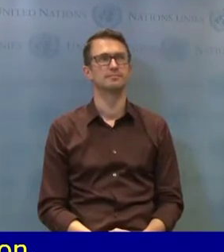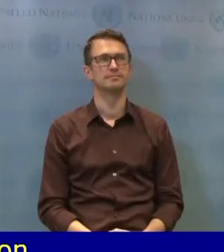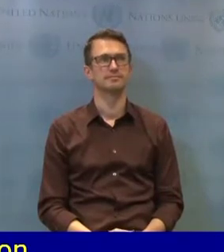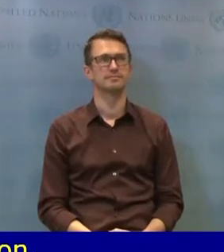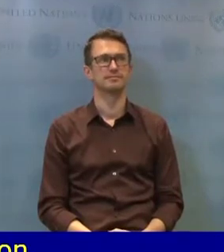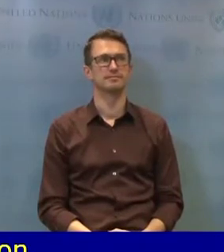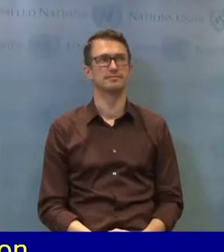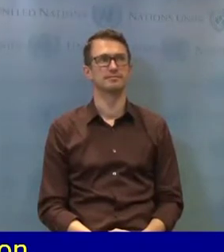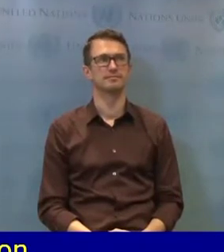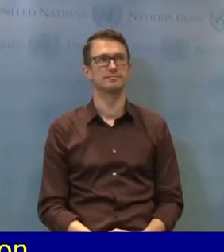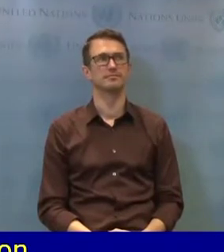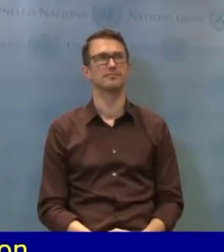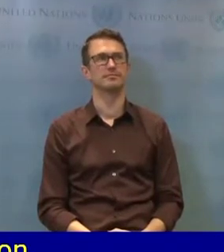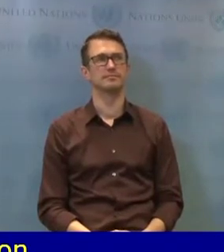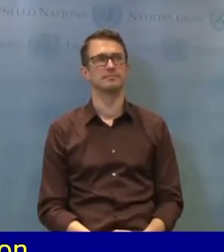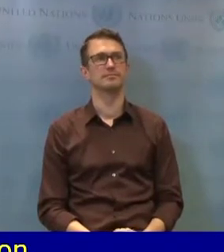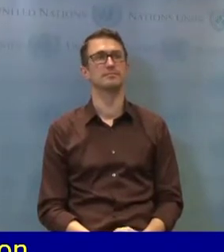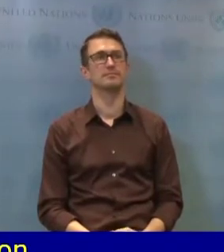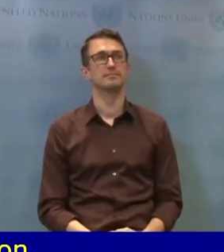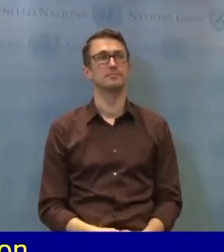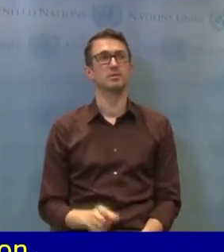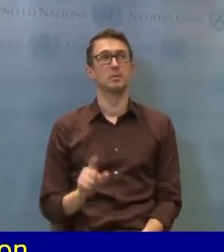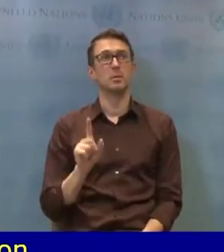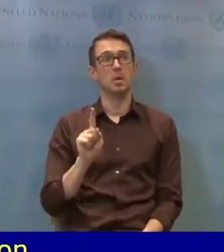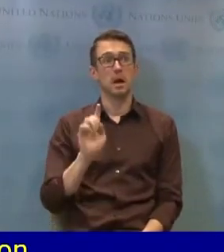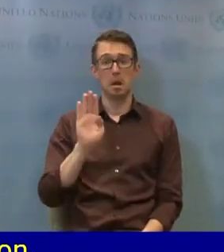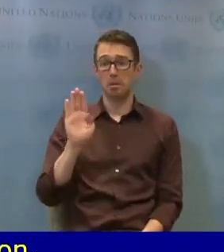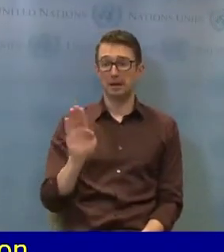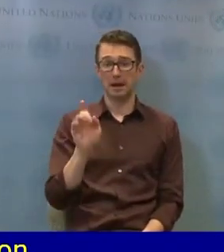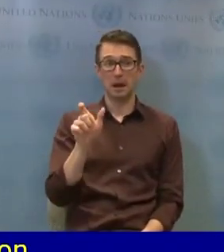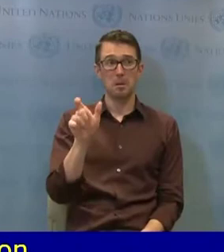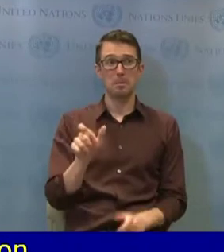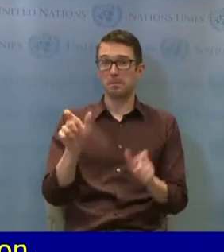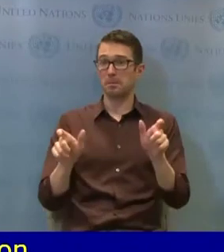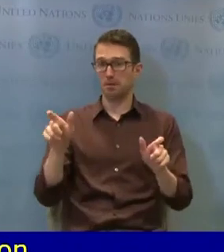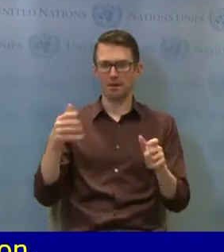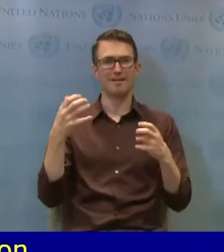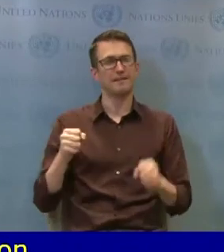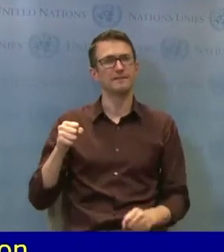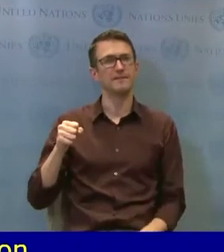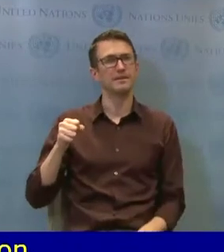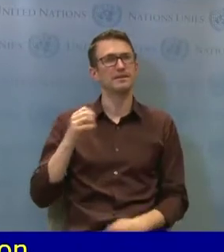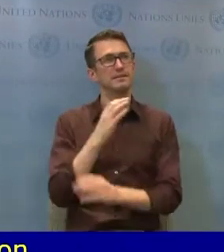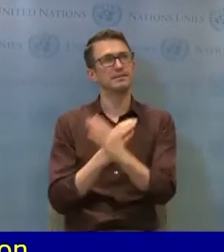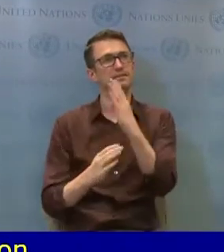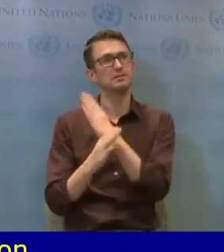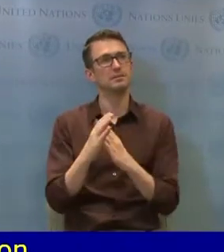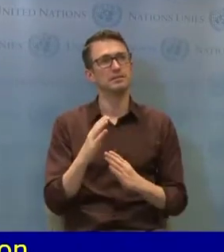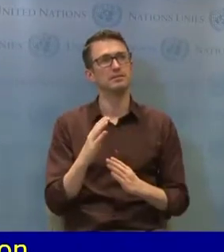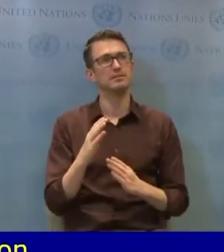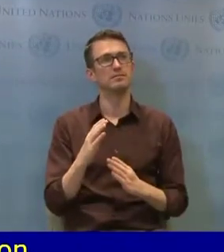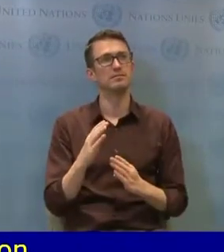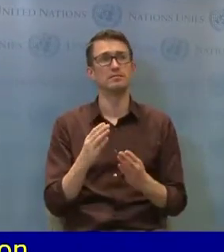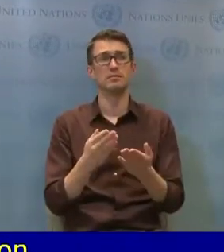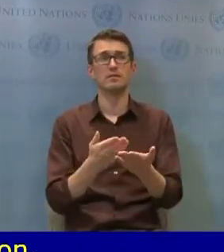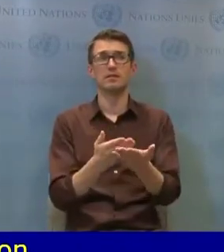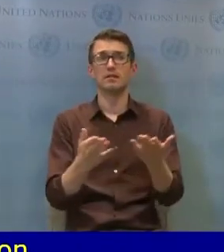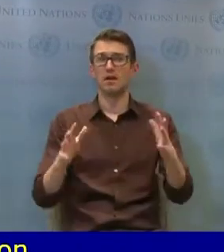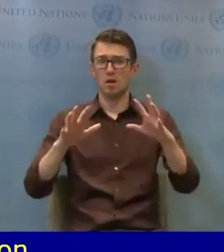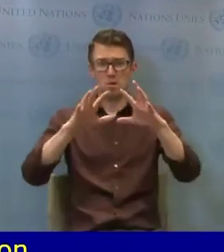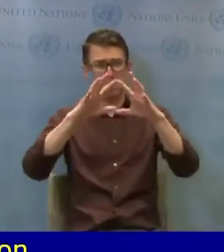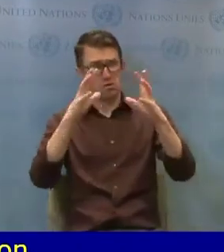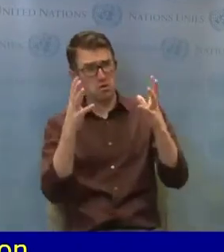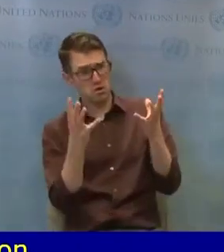With over 1 billion people living with some form of disability in the world today, they are the world's largest minority.